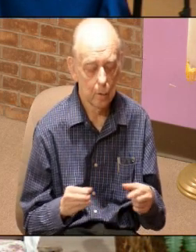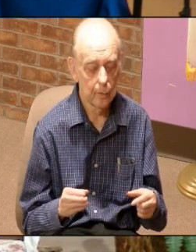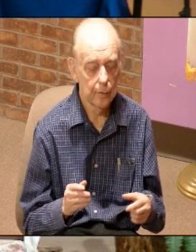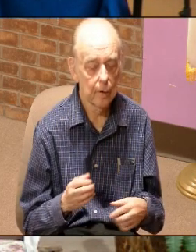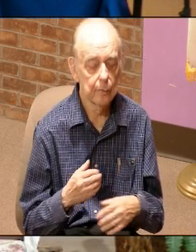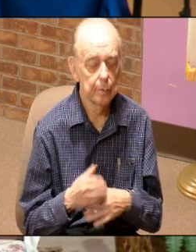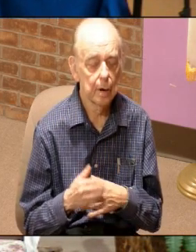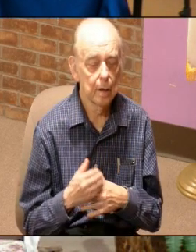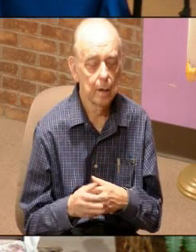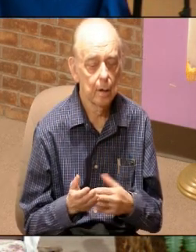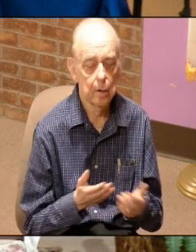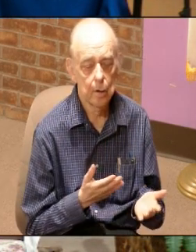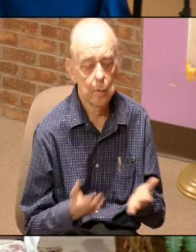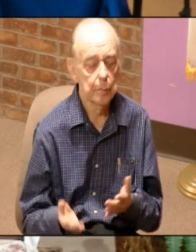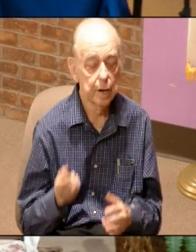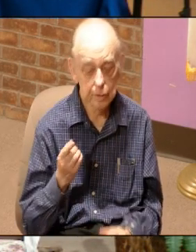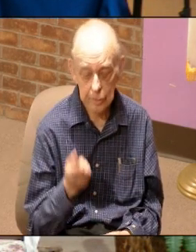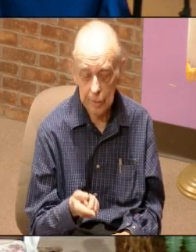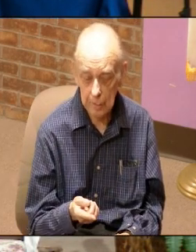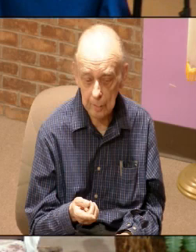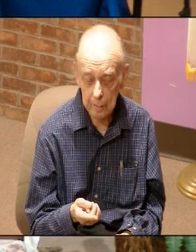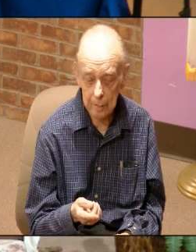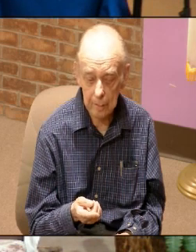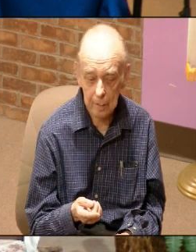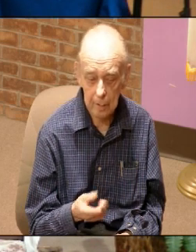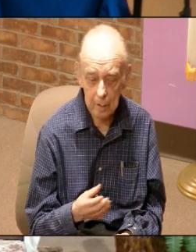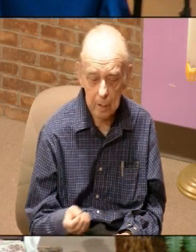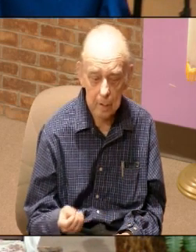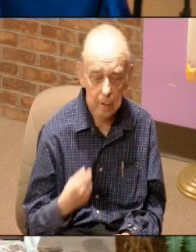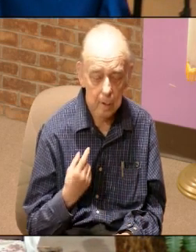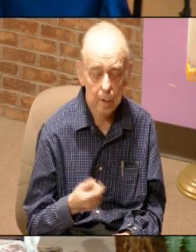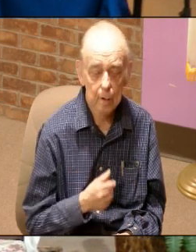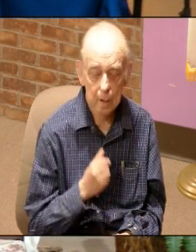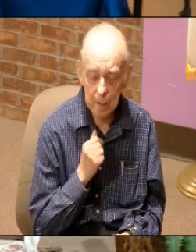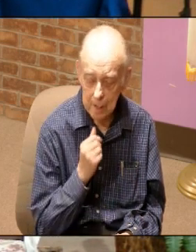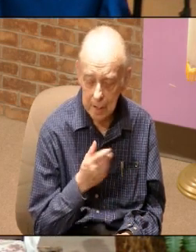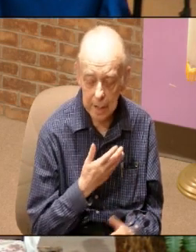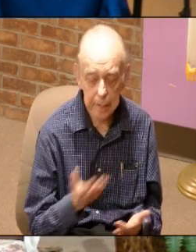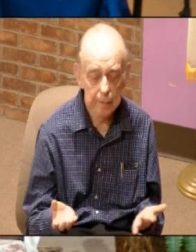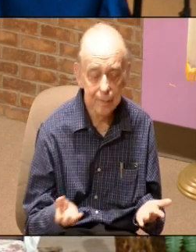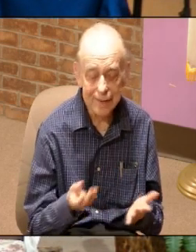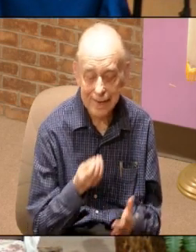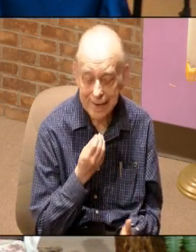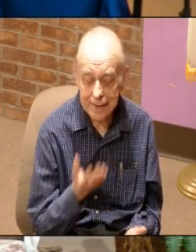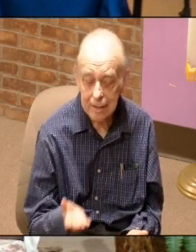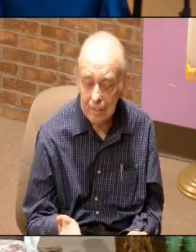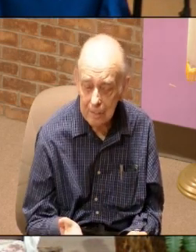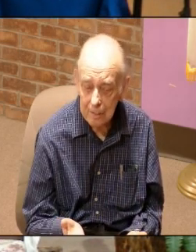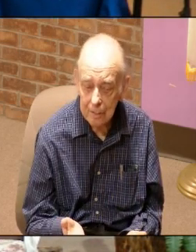and bring it to you and we're not going to have anything to eat